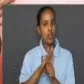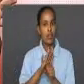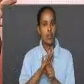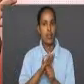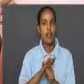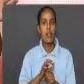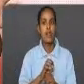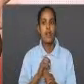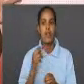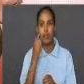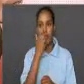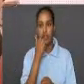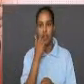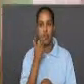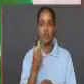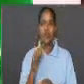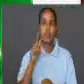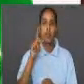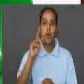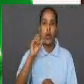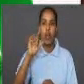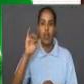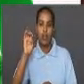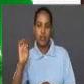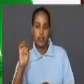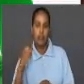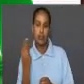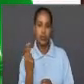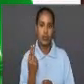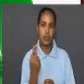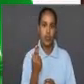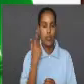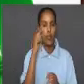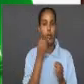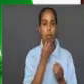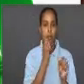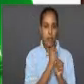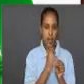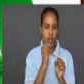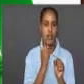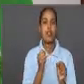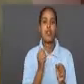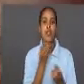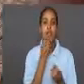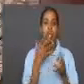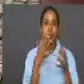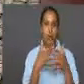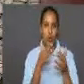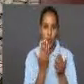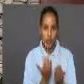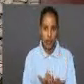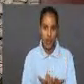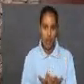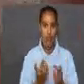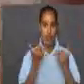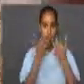as versatile as polyethylene. It is used for making food containers,